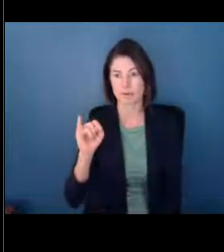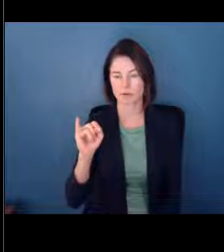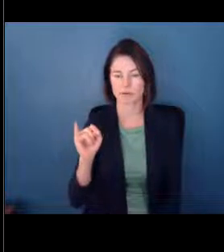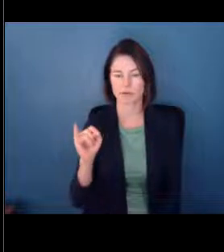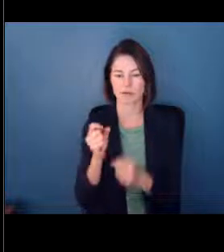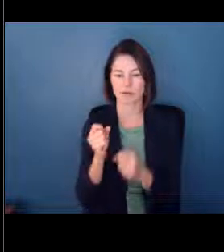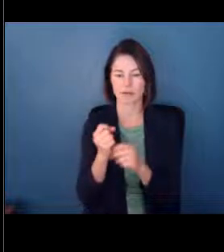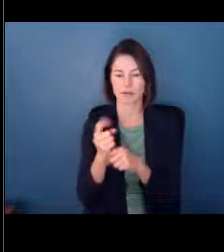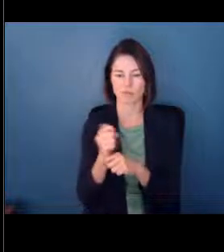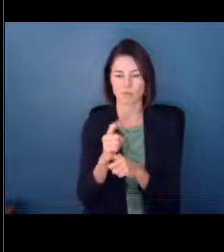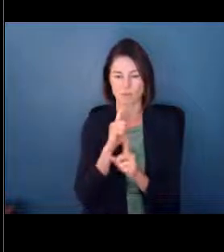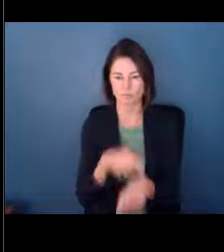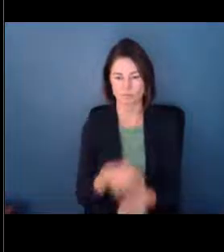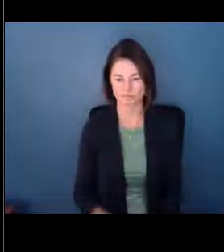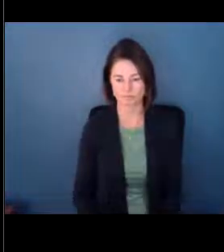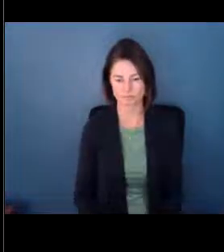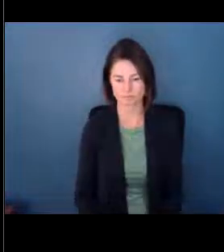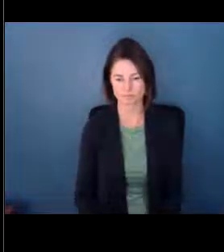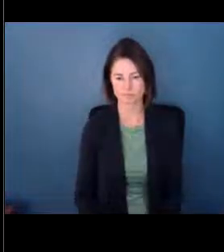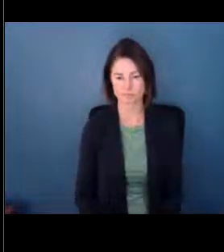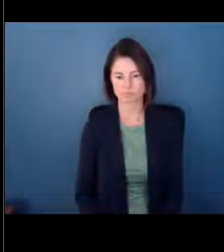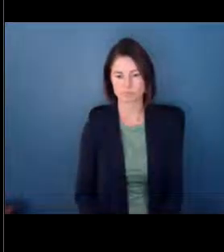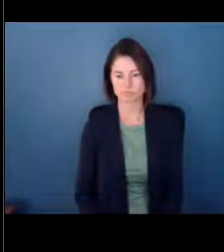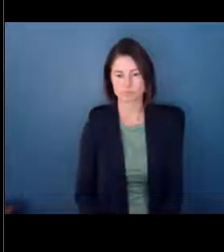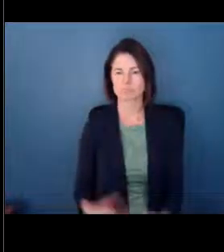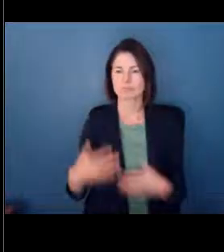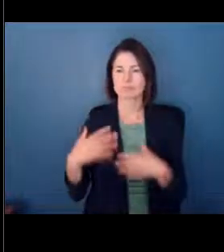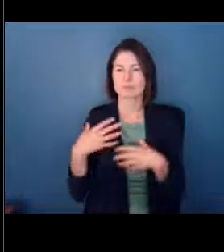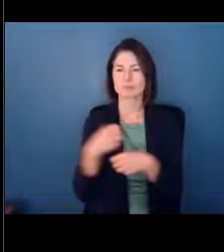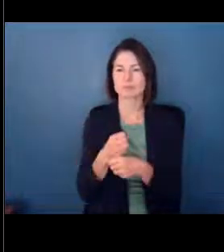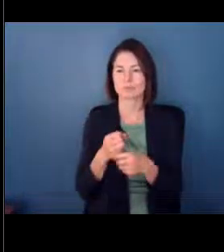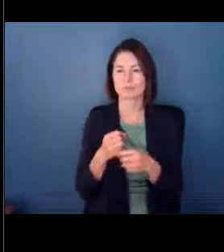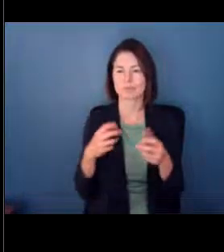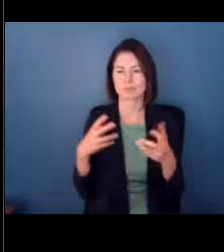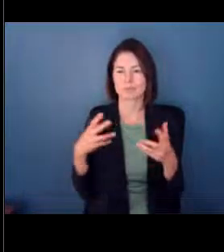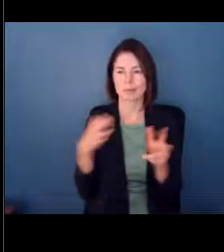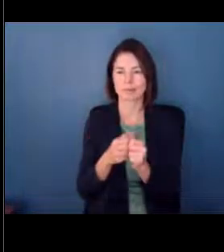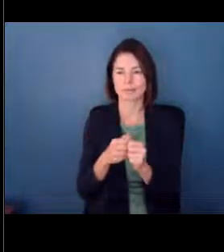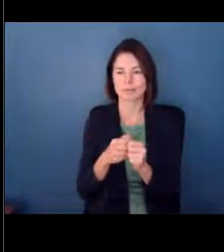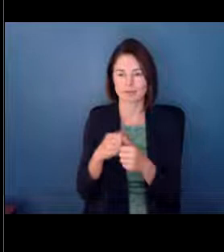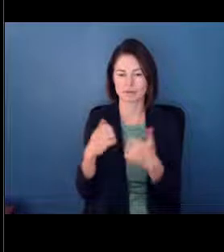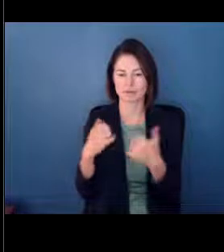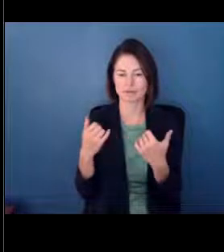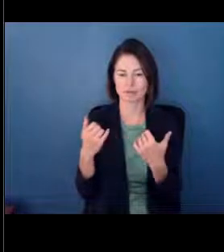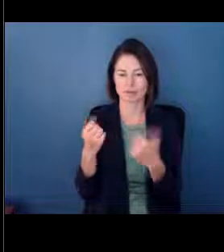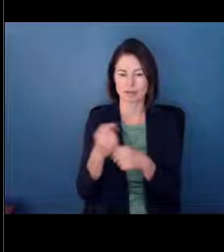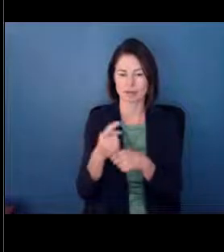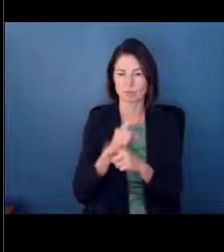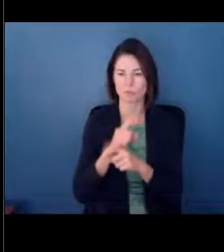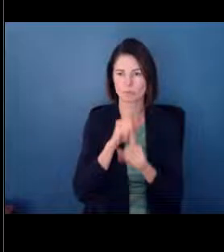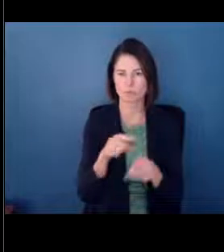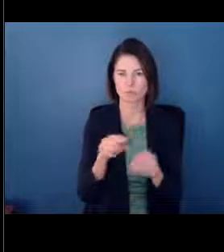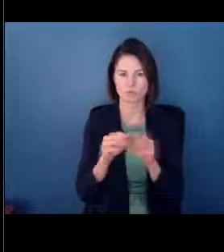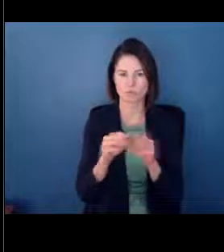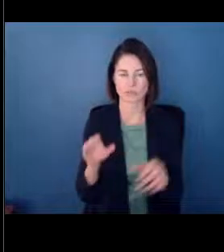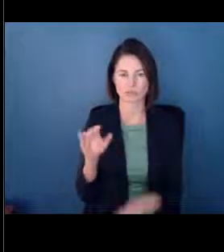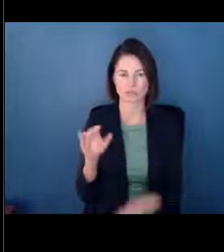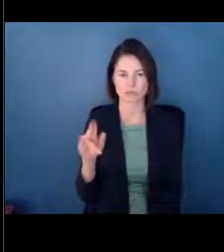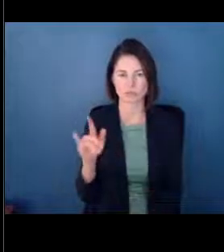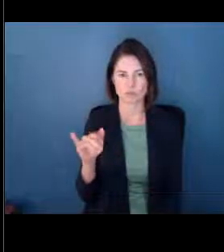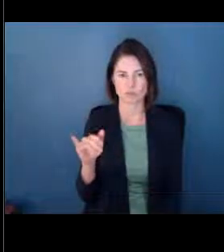is an information item to provide a brief update on the draft CAPTI annual progress report, which was released on October 3rd. Matthew, is your mic